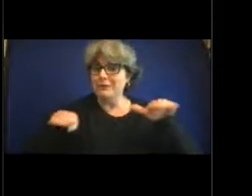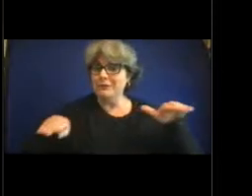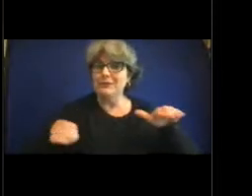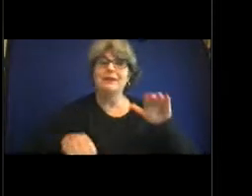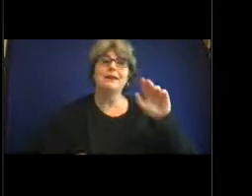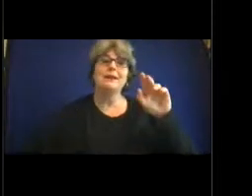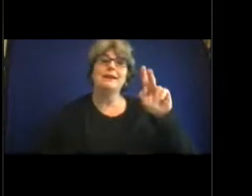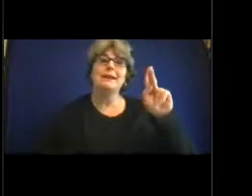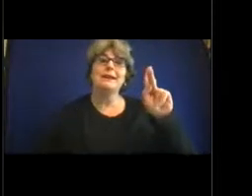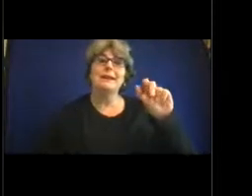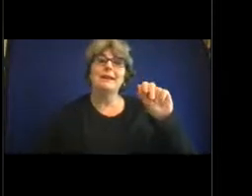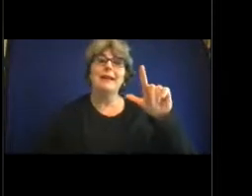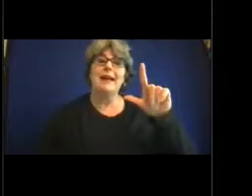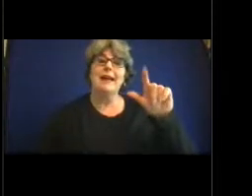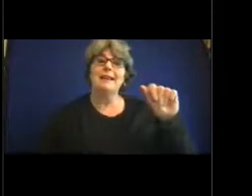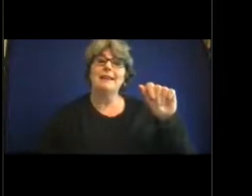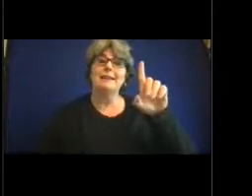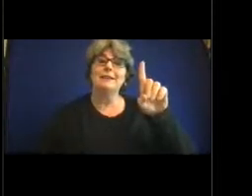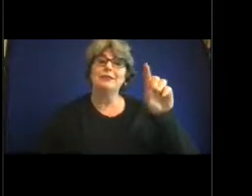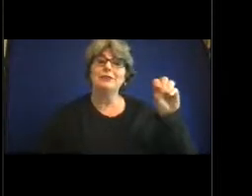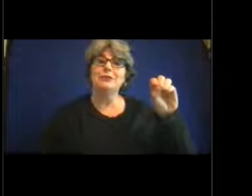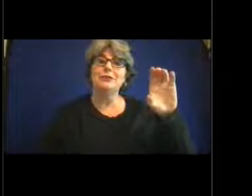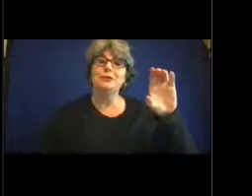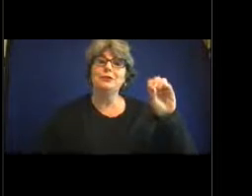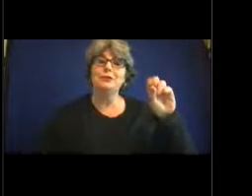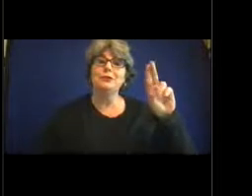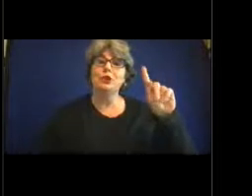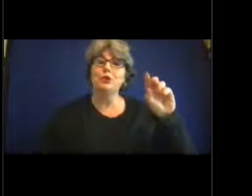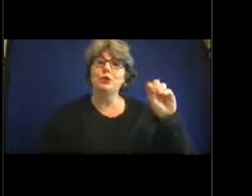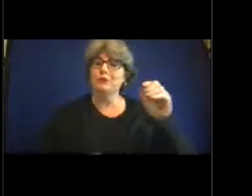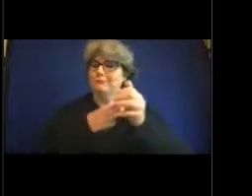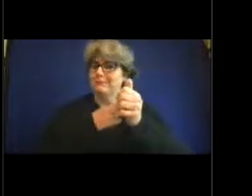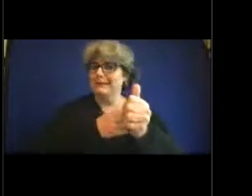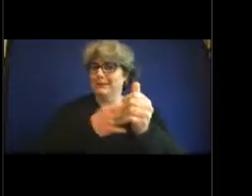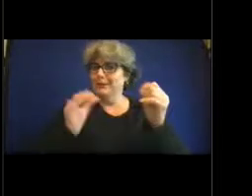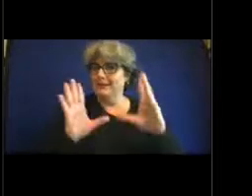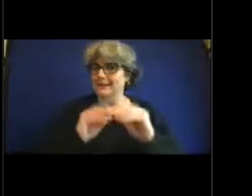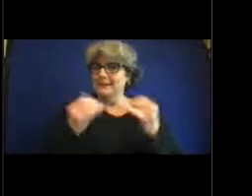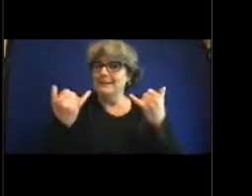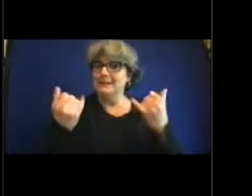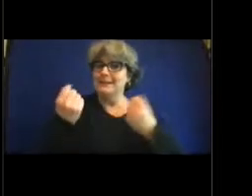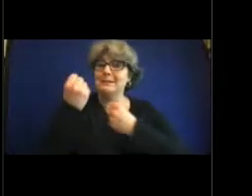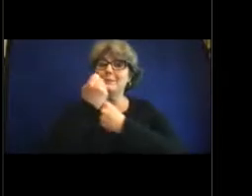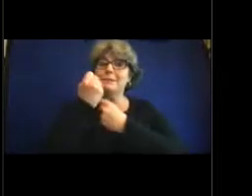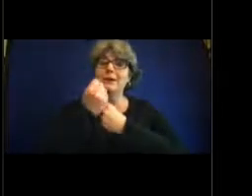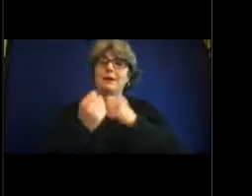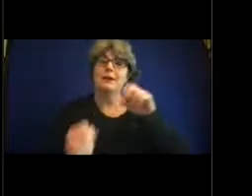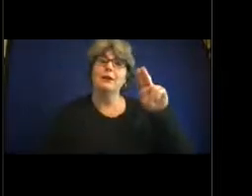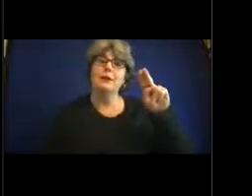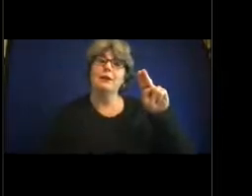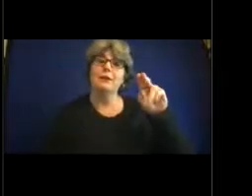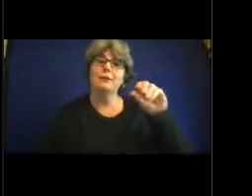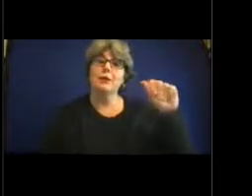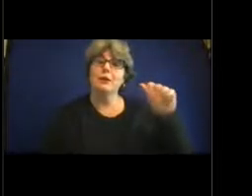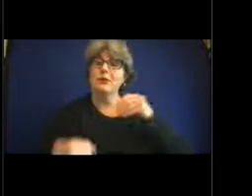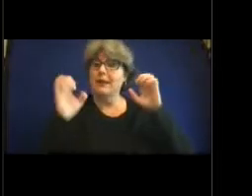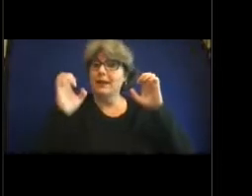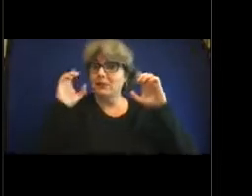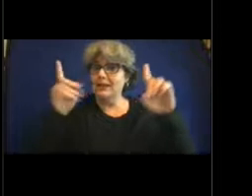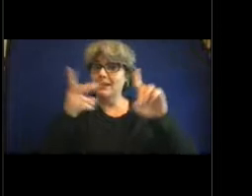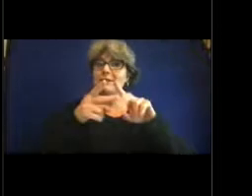Kayla Dokudo, and I will be moderating today's webinar. This series is sponsored by NOAA's Office of Education, along with